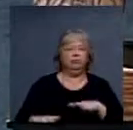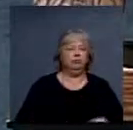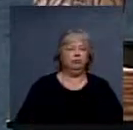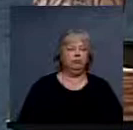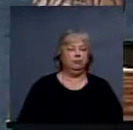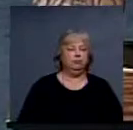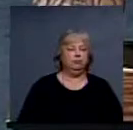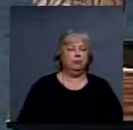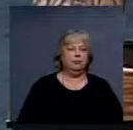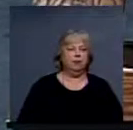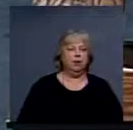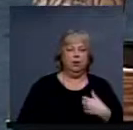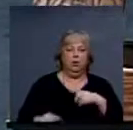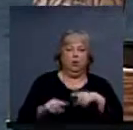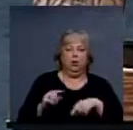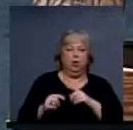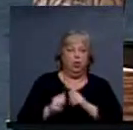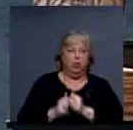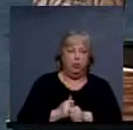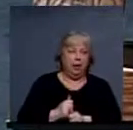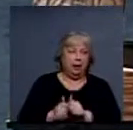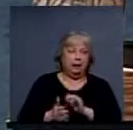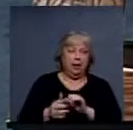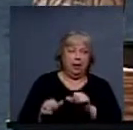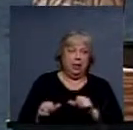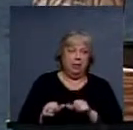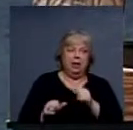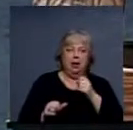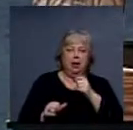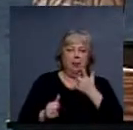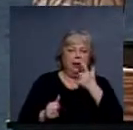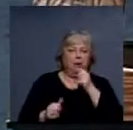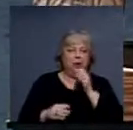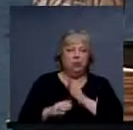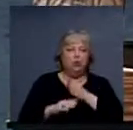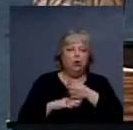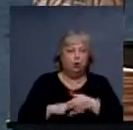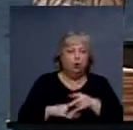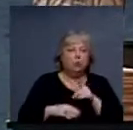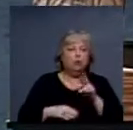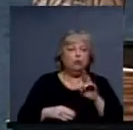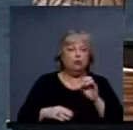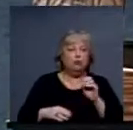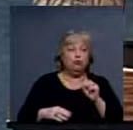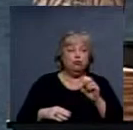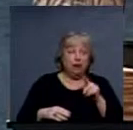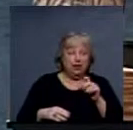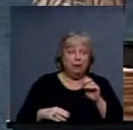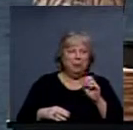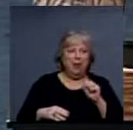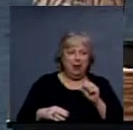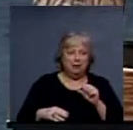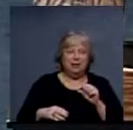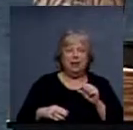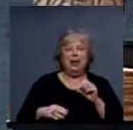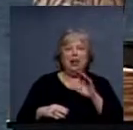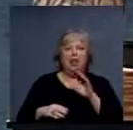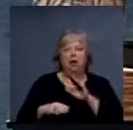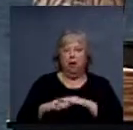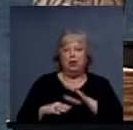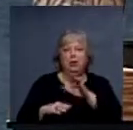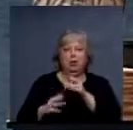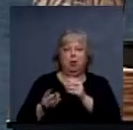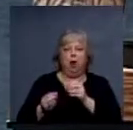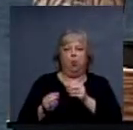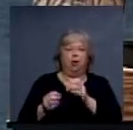not go past that area due to trespassing on Mr. Clark's property or at his house without permission, which we did